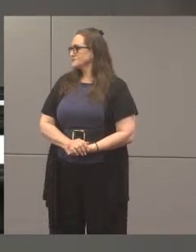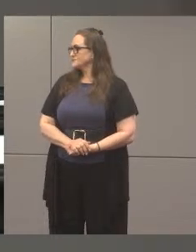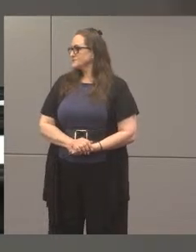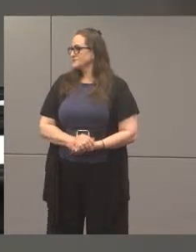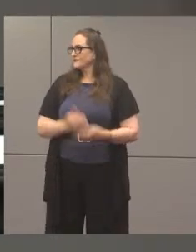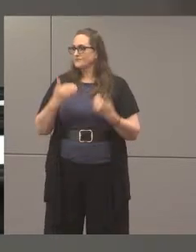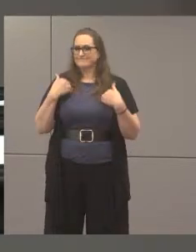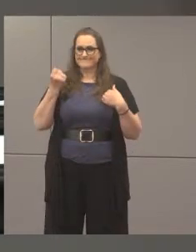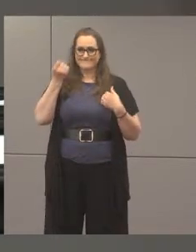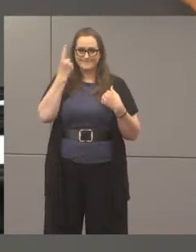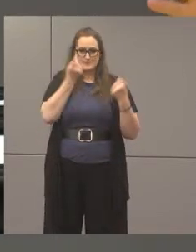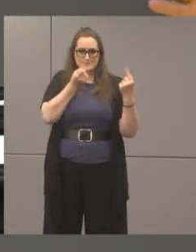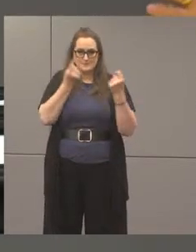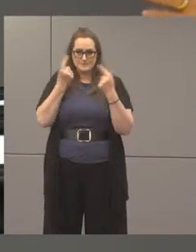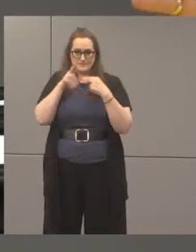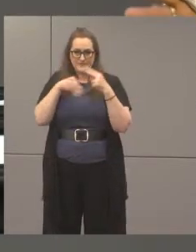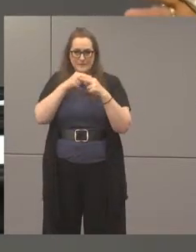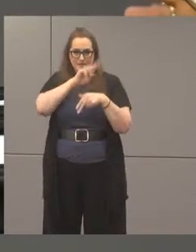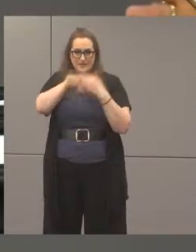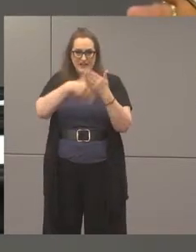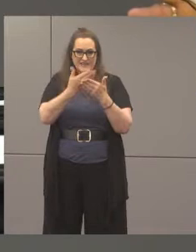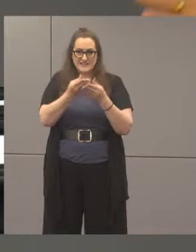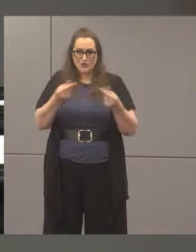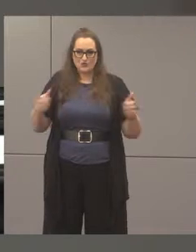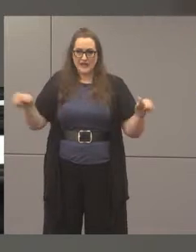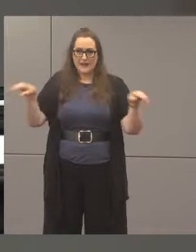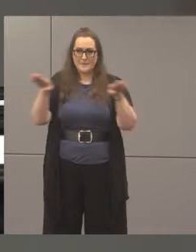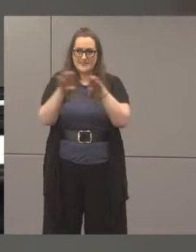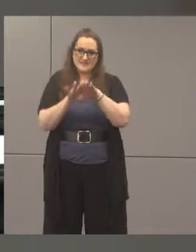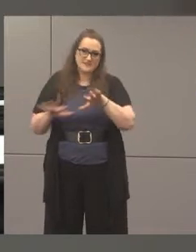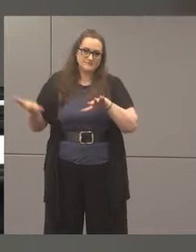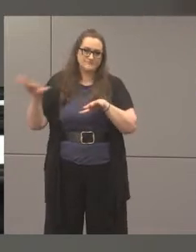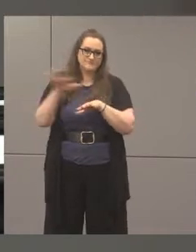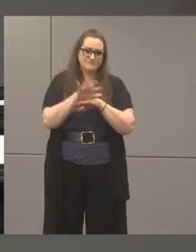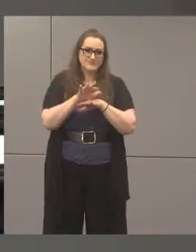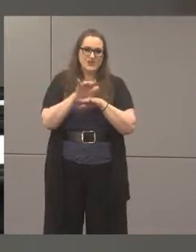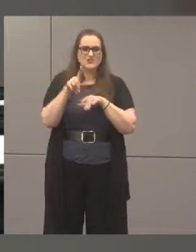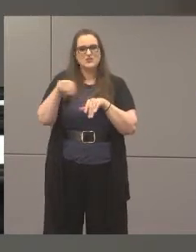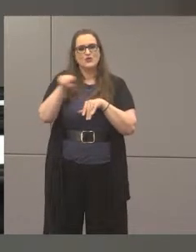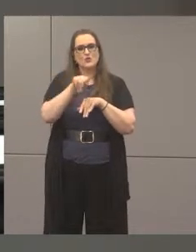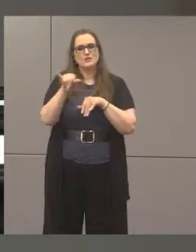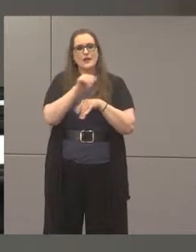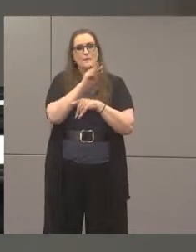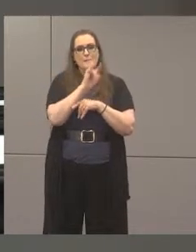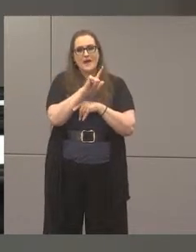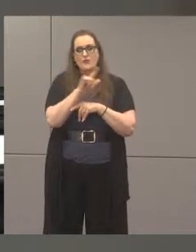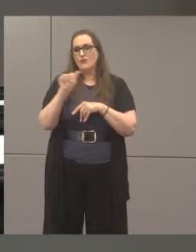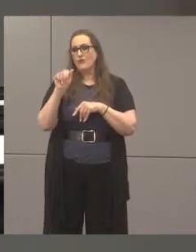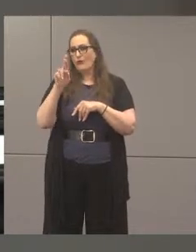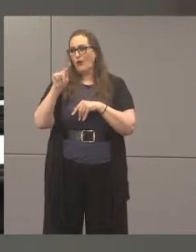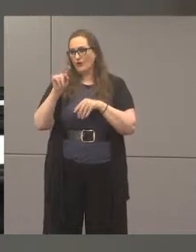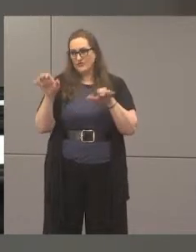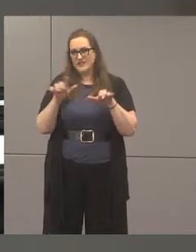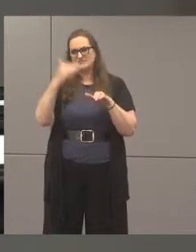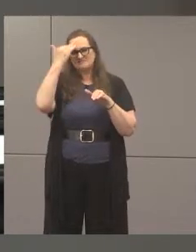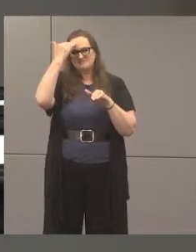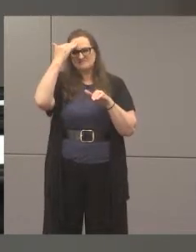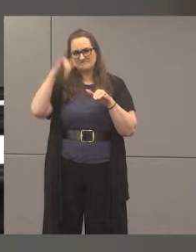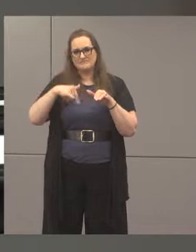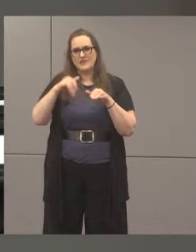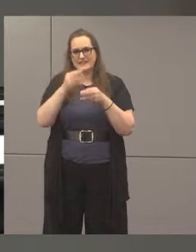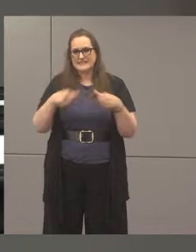have an understanding of our entire campus. So those of you like Michael and Art that are very familiar with the